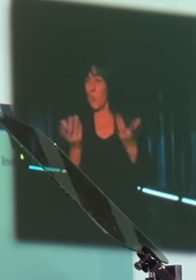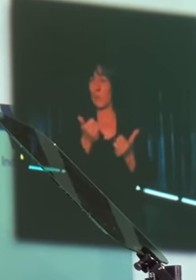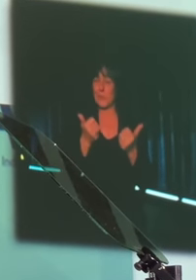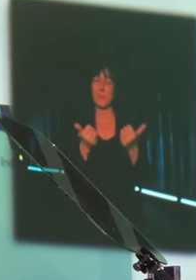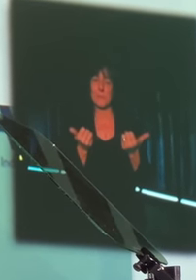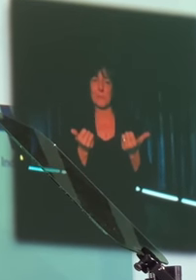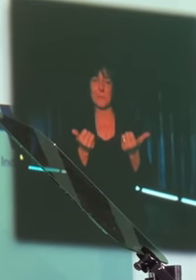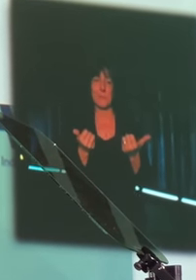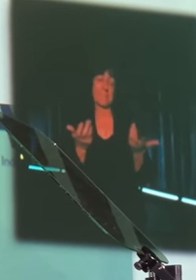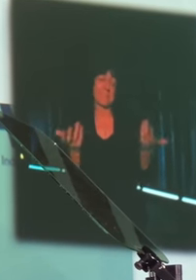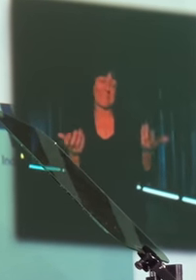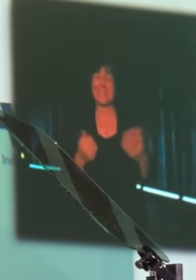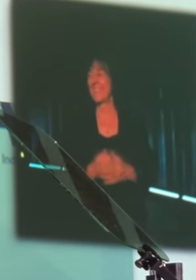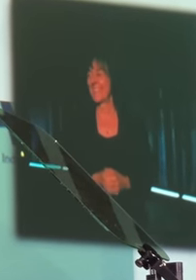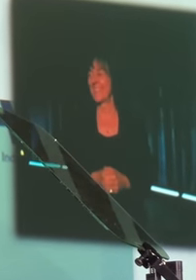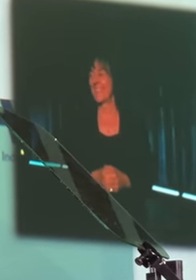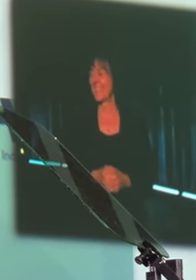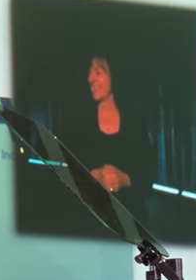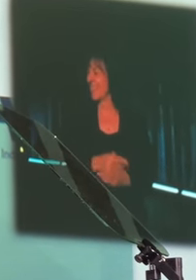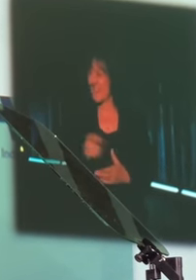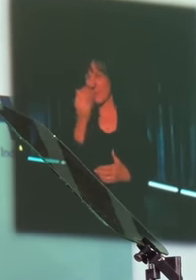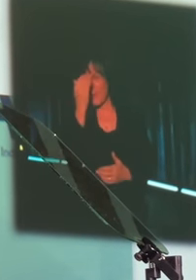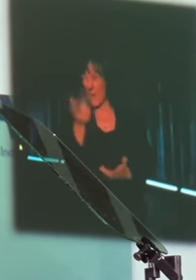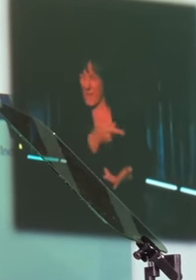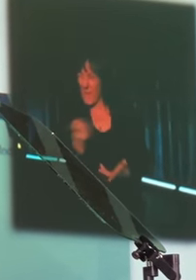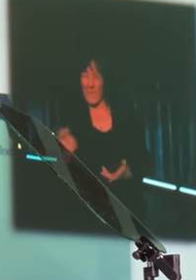never mind, I'm not gonna, y'all know.